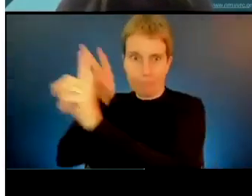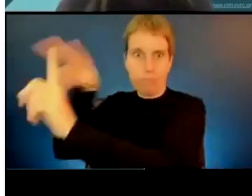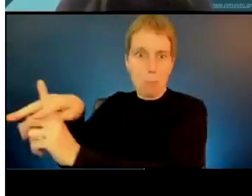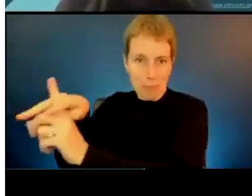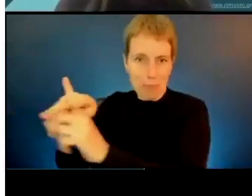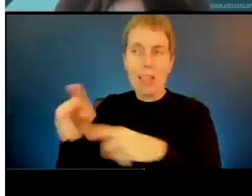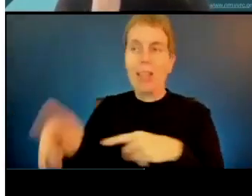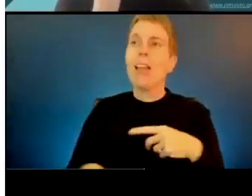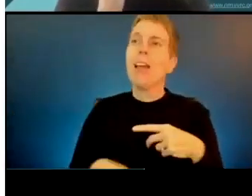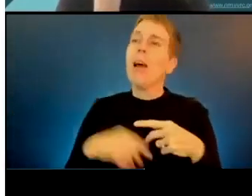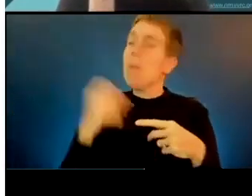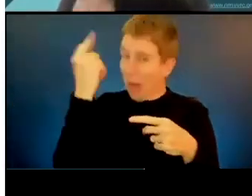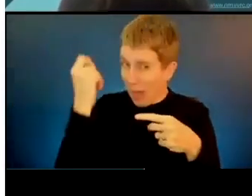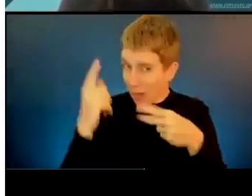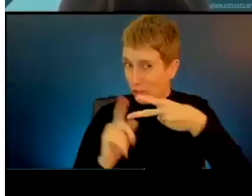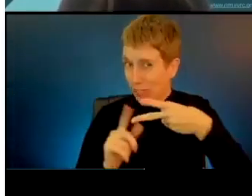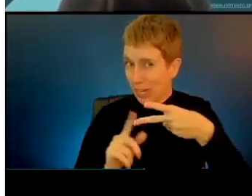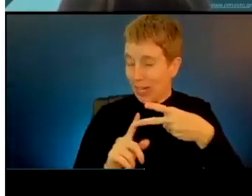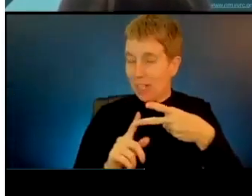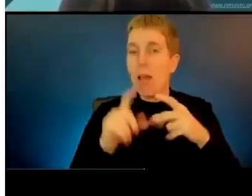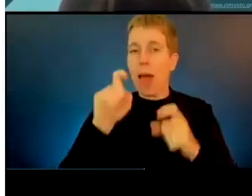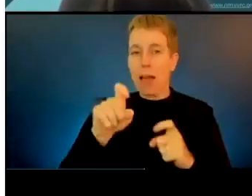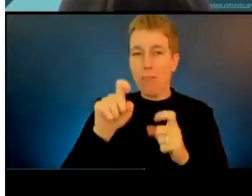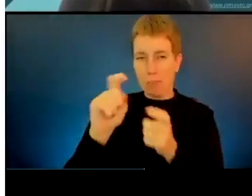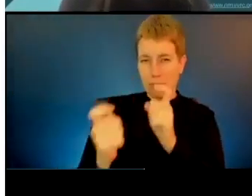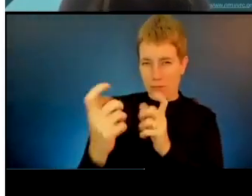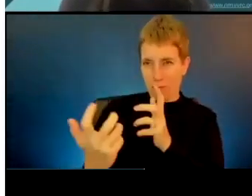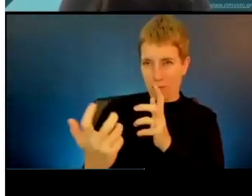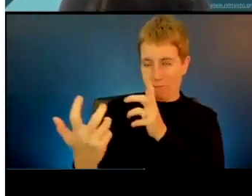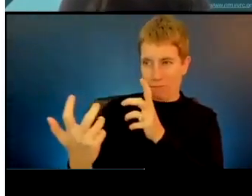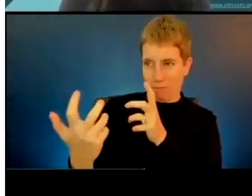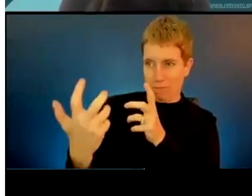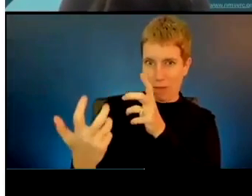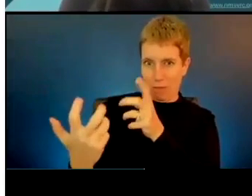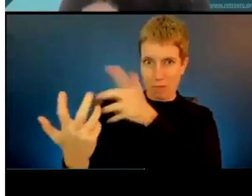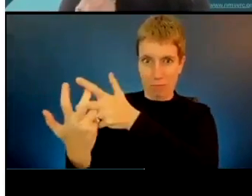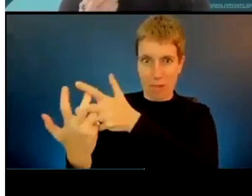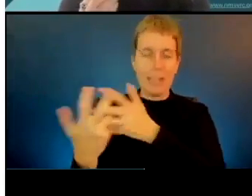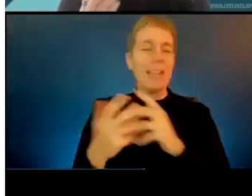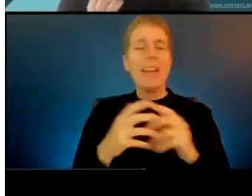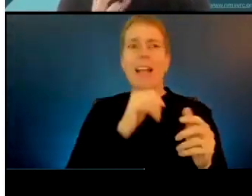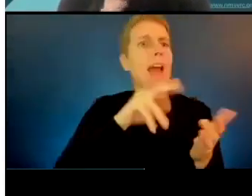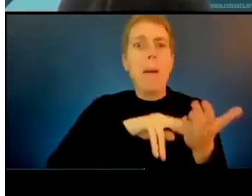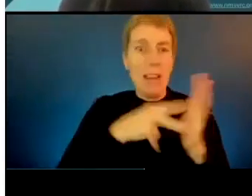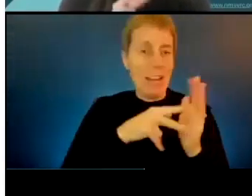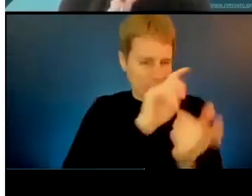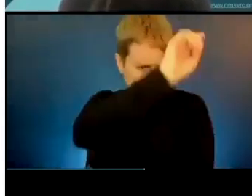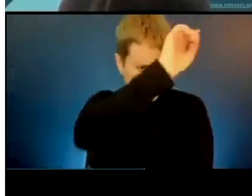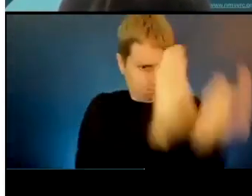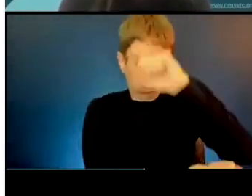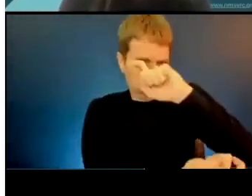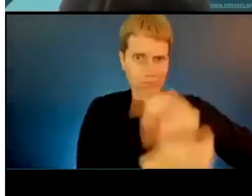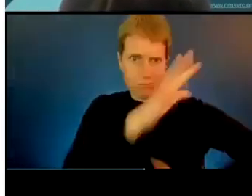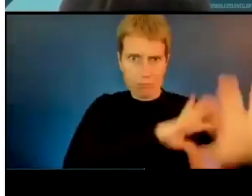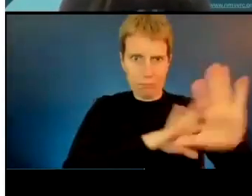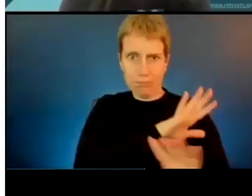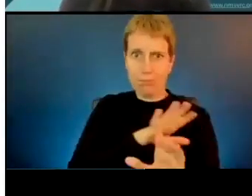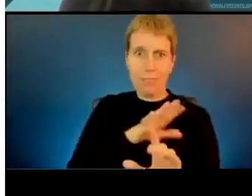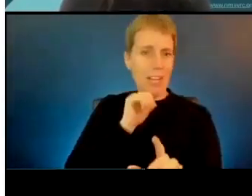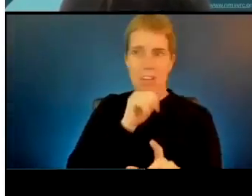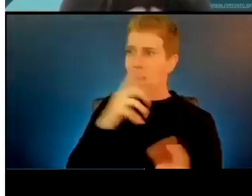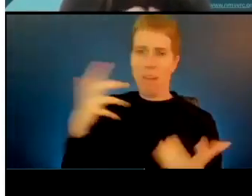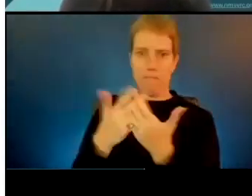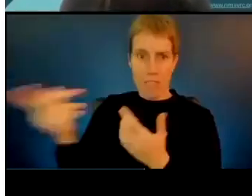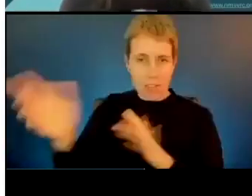necessarily mean that the approach itself needs to be tailored. It's much more around understanding the components of that